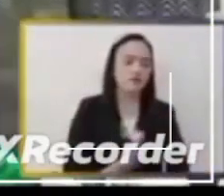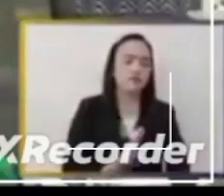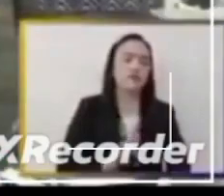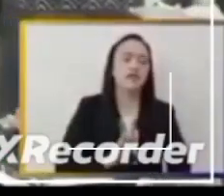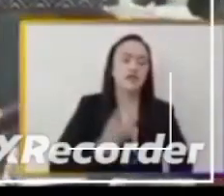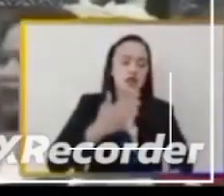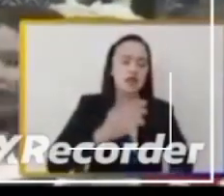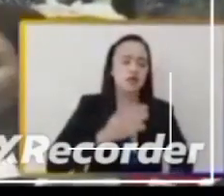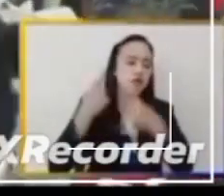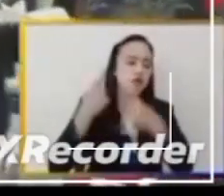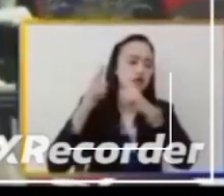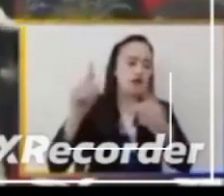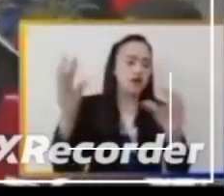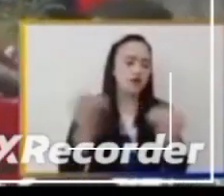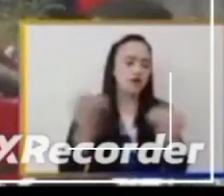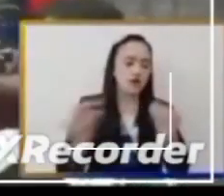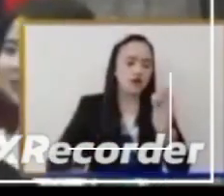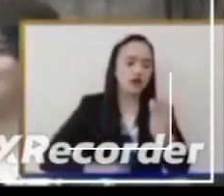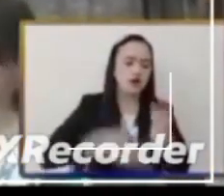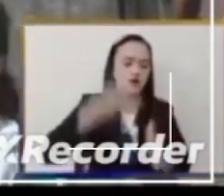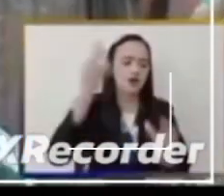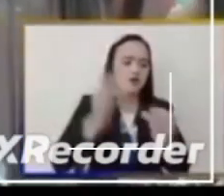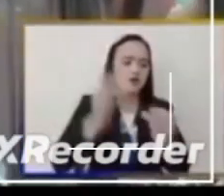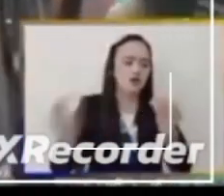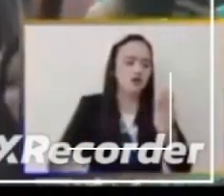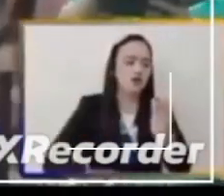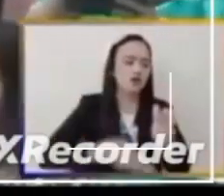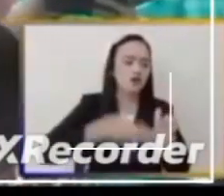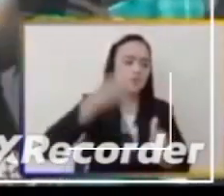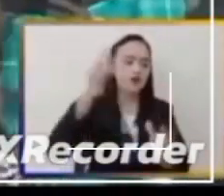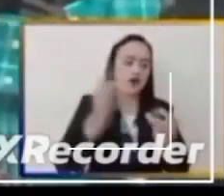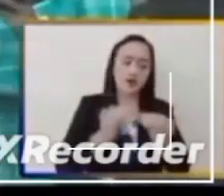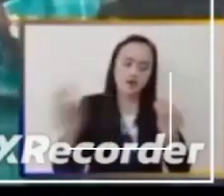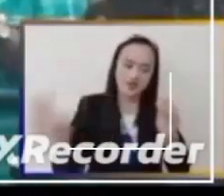me. I'm going higher.